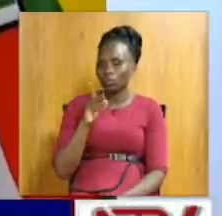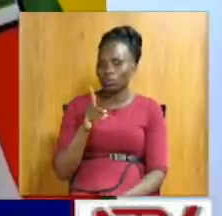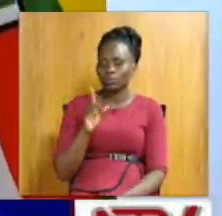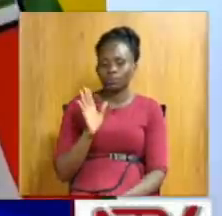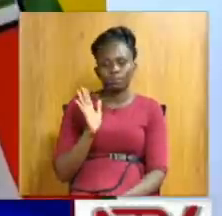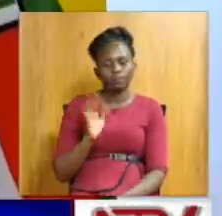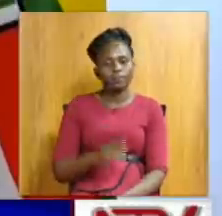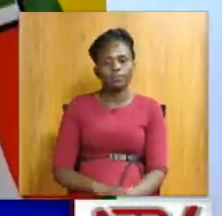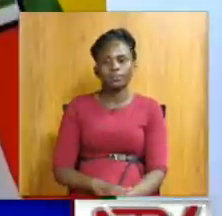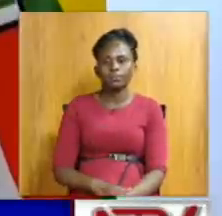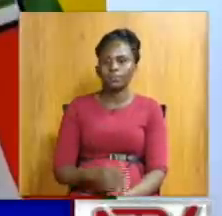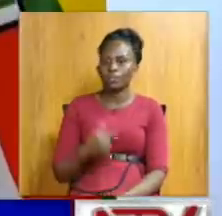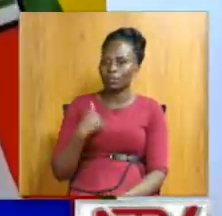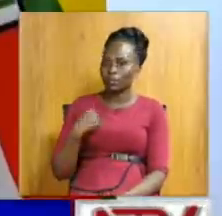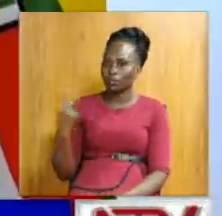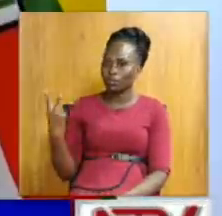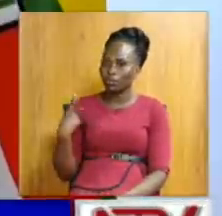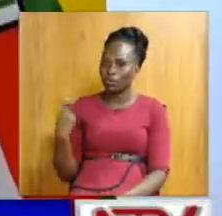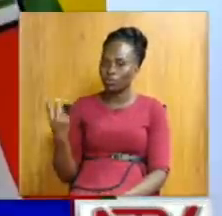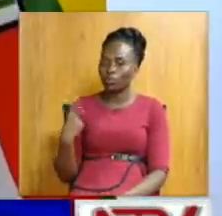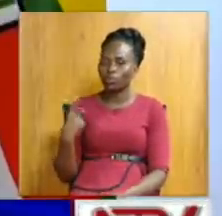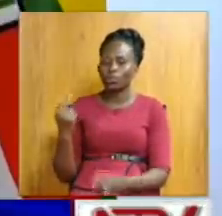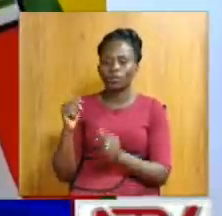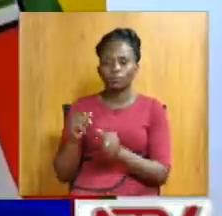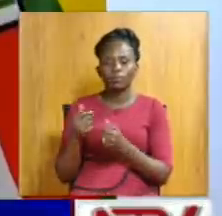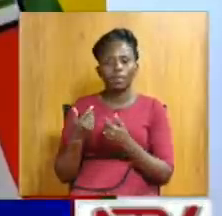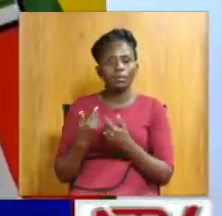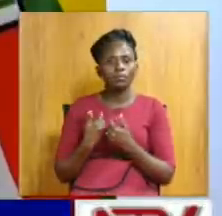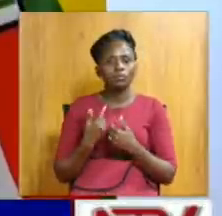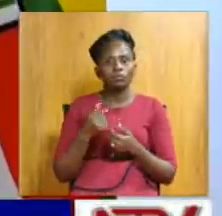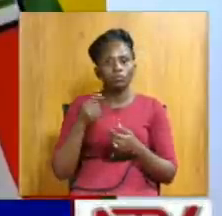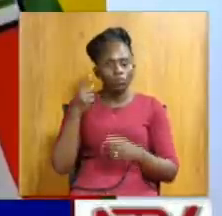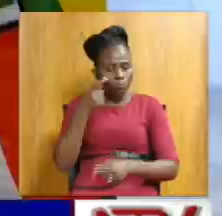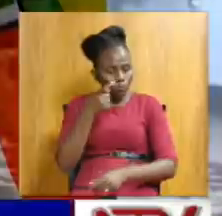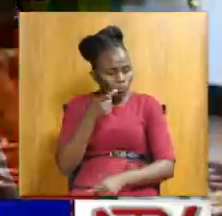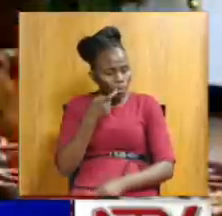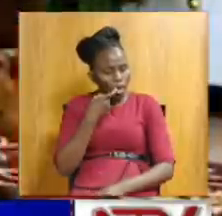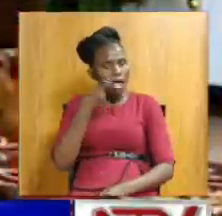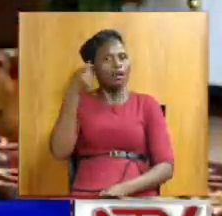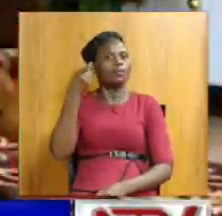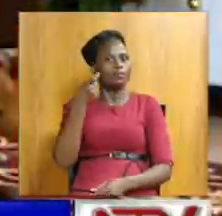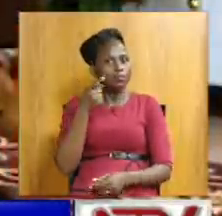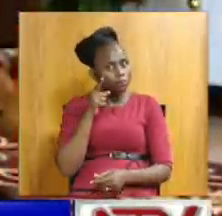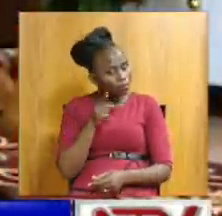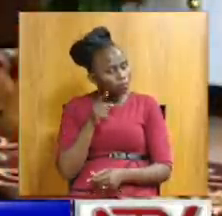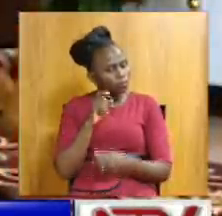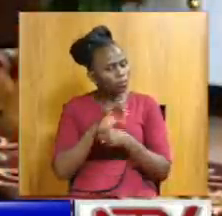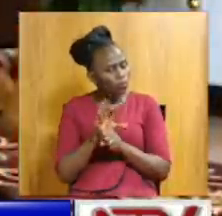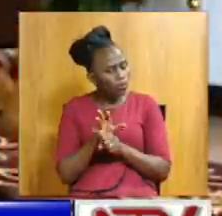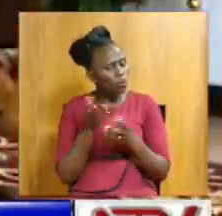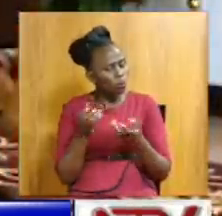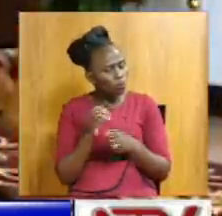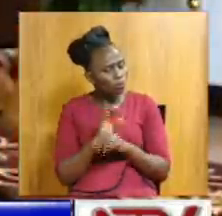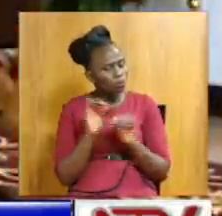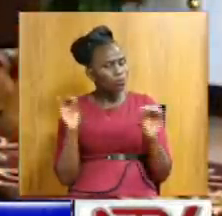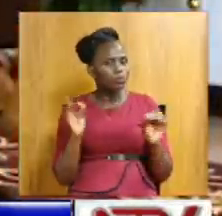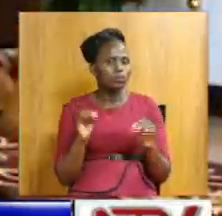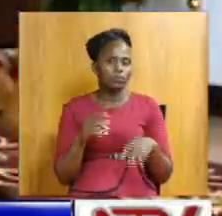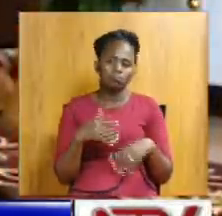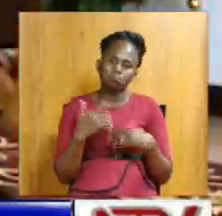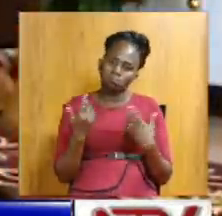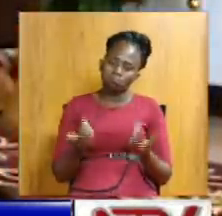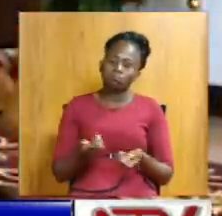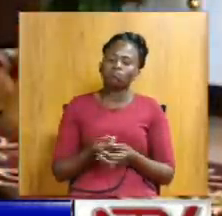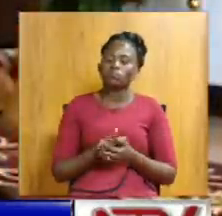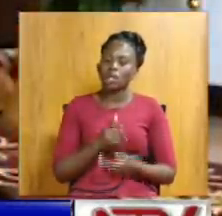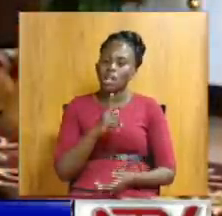Mama Janet and myself had to have yet another corona test. Fortunately,